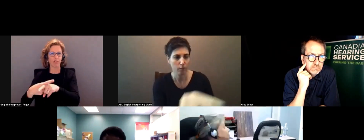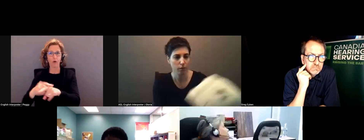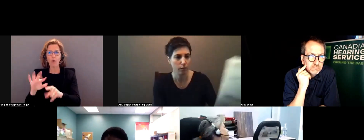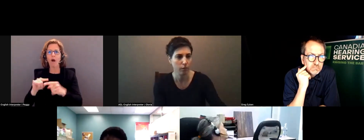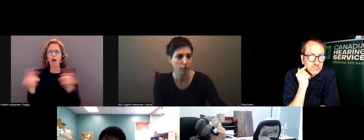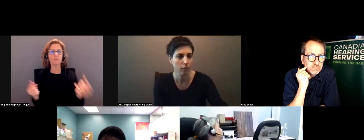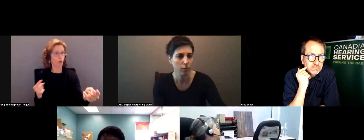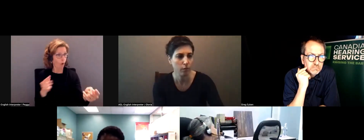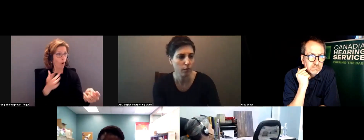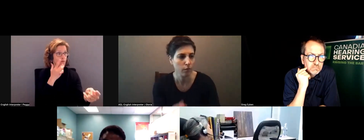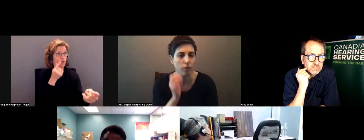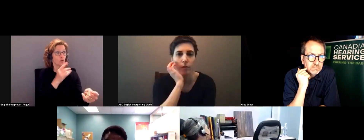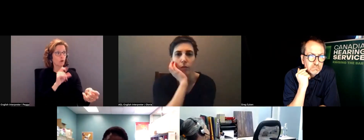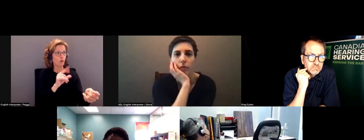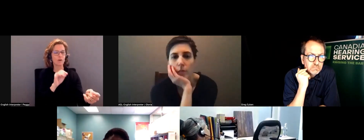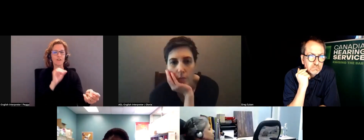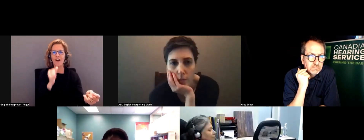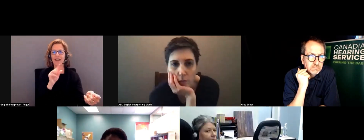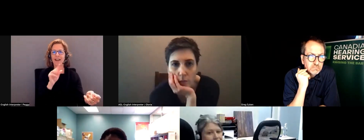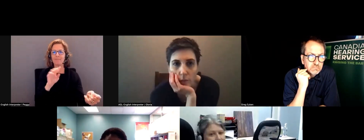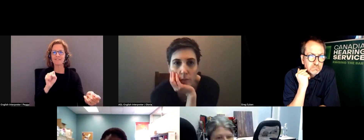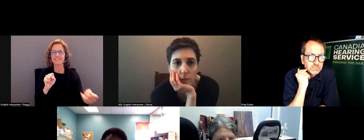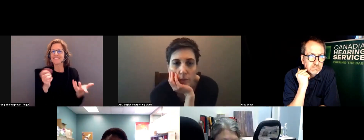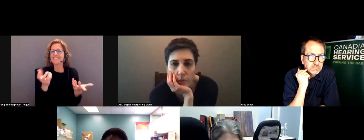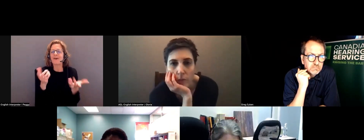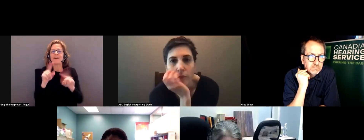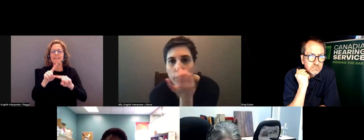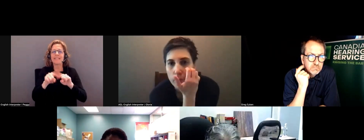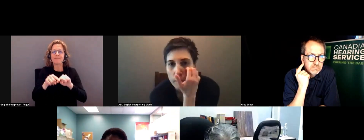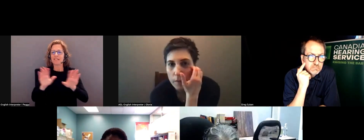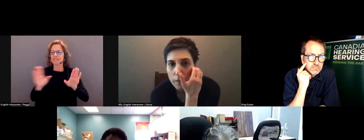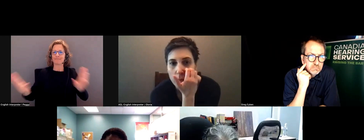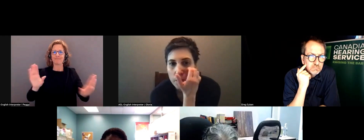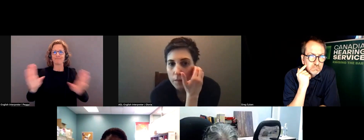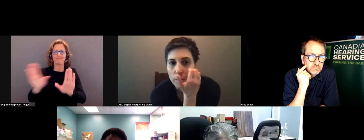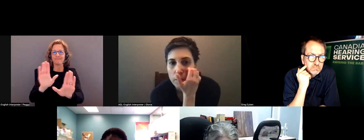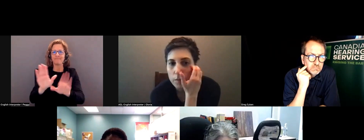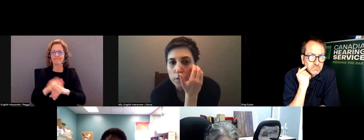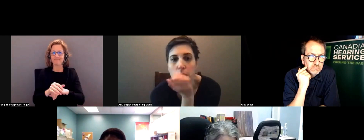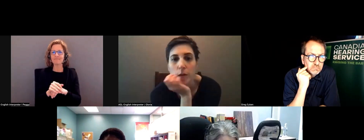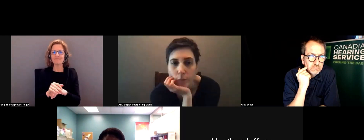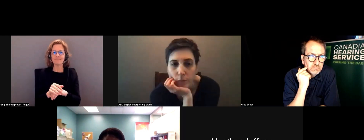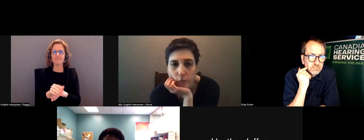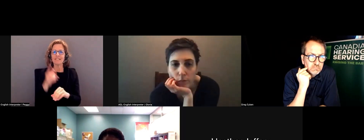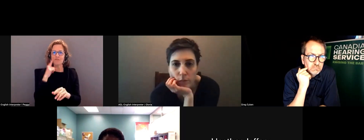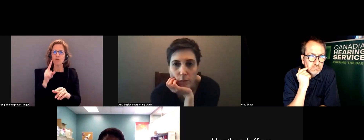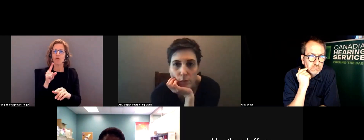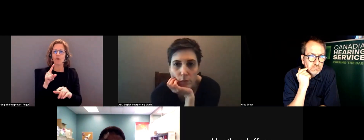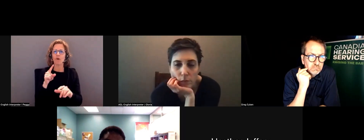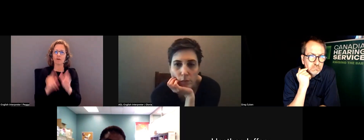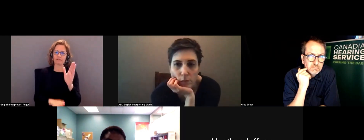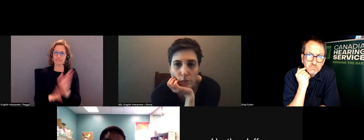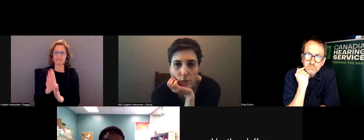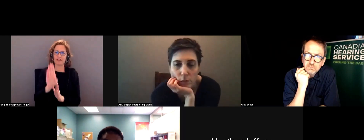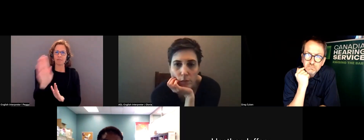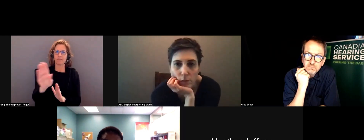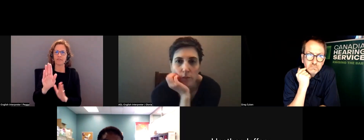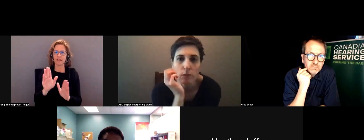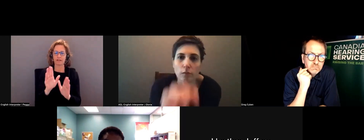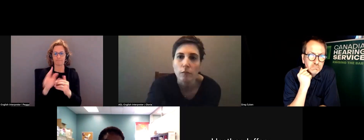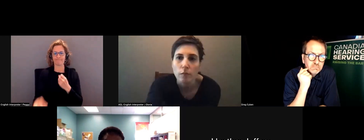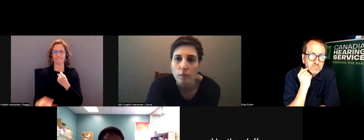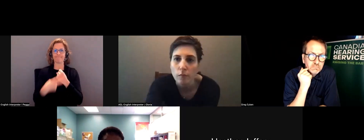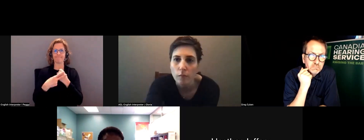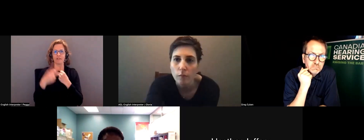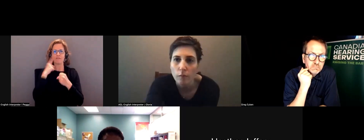works. And then, we're looking at the Google side for some organizations and how they have been organizing their content. And then also those processes,